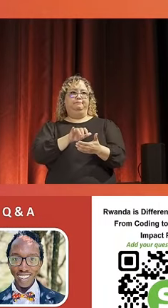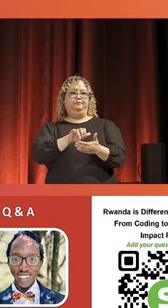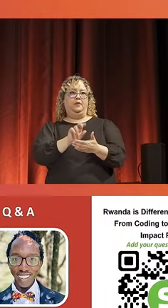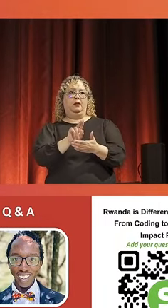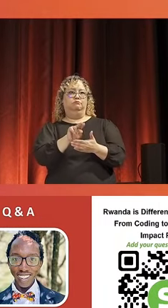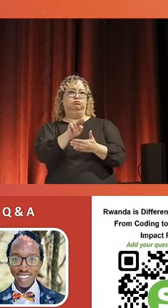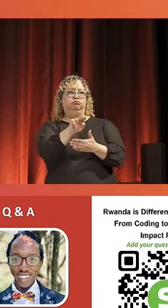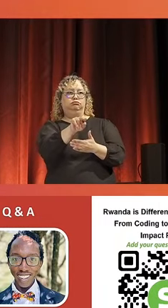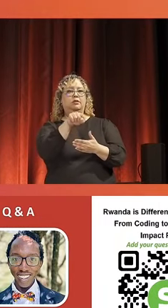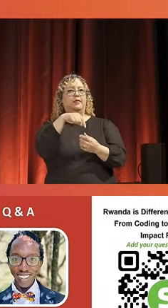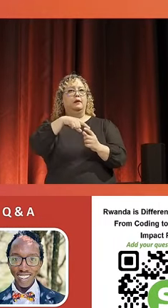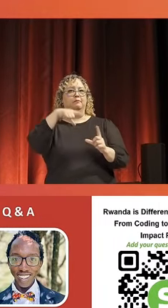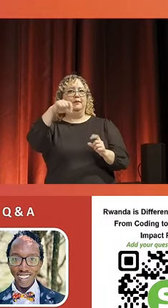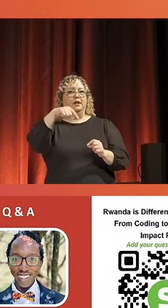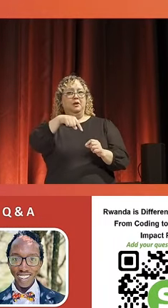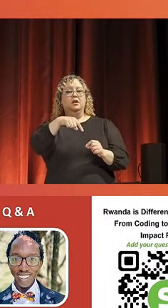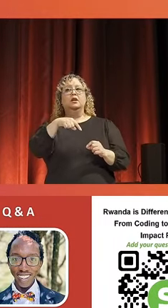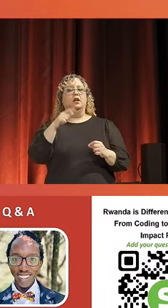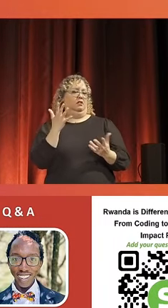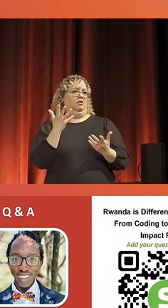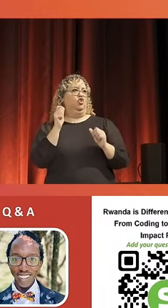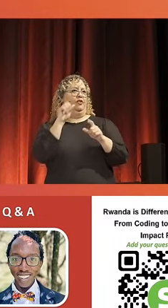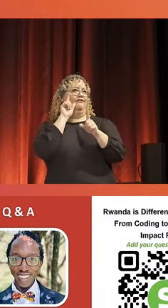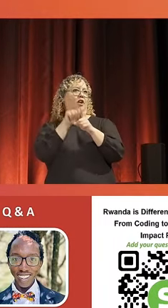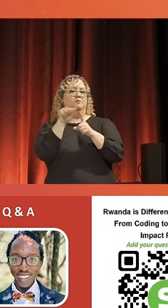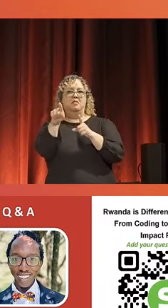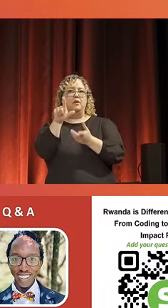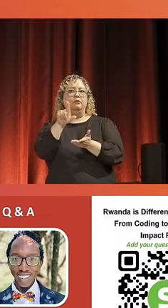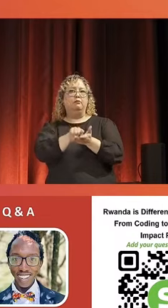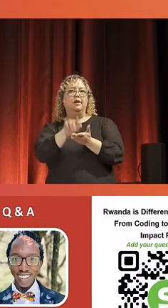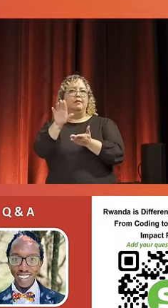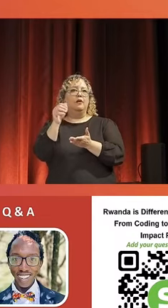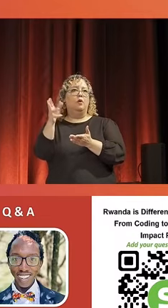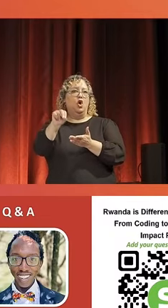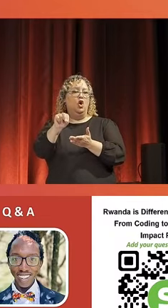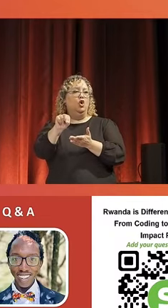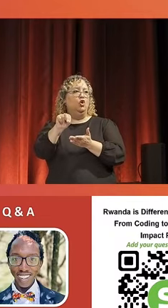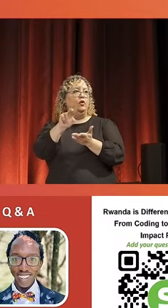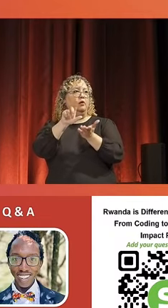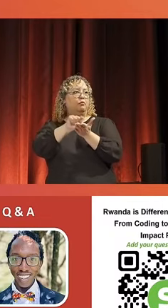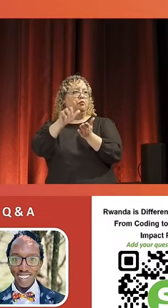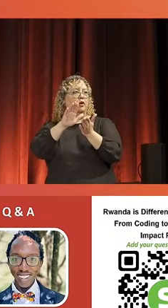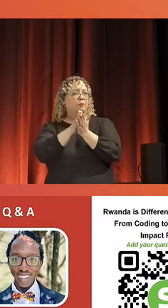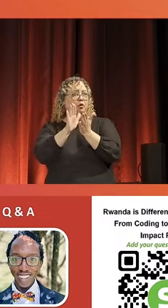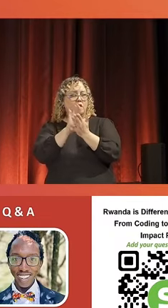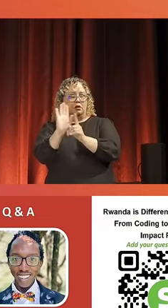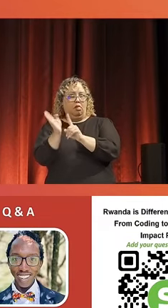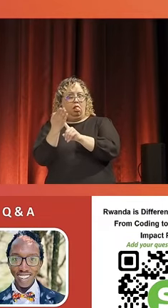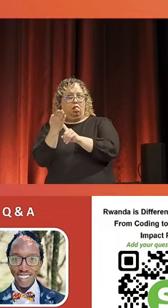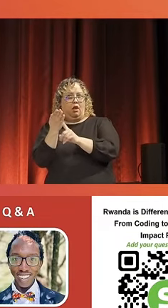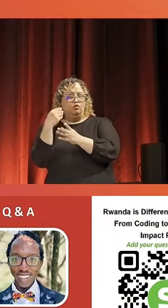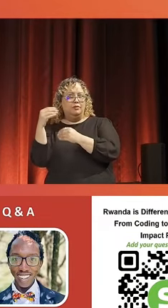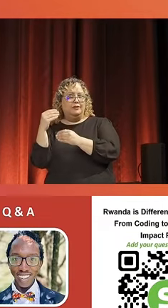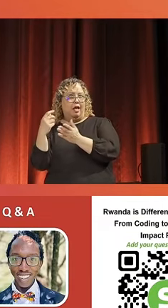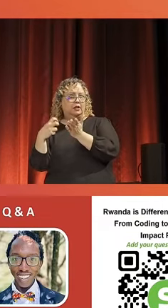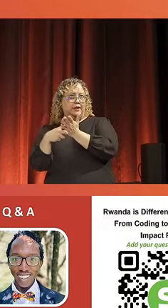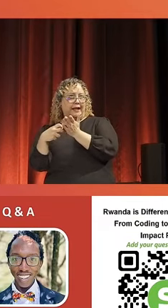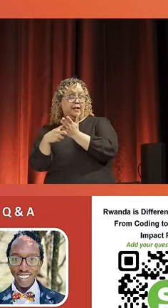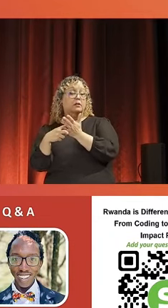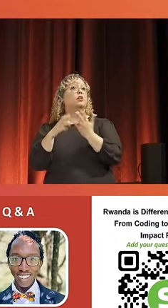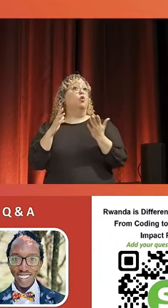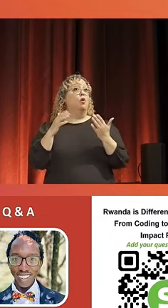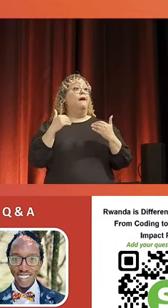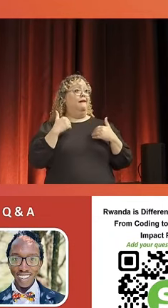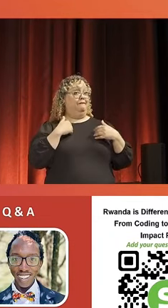fraud. They would print their own receipt books and collude with the drivers to sell their tickets. Now, bringing an electronic